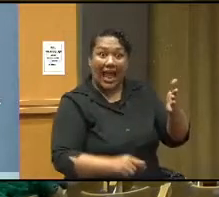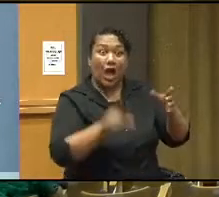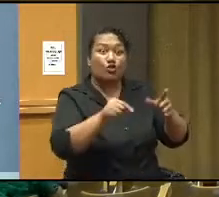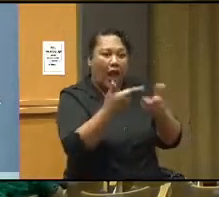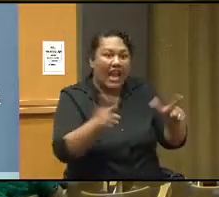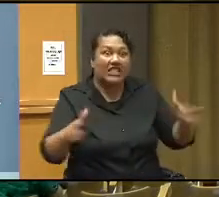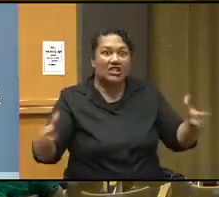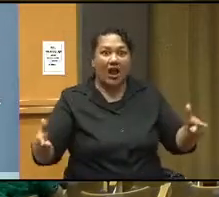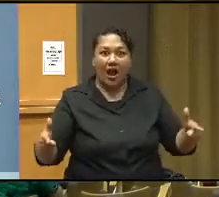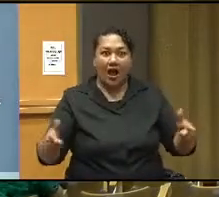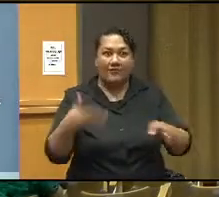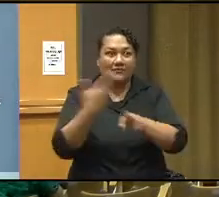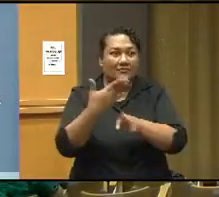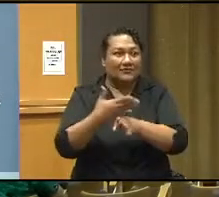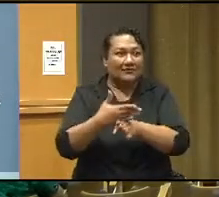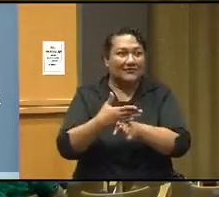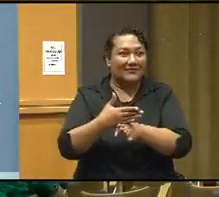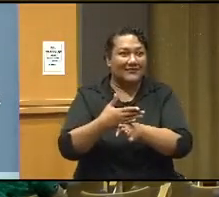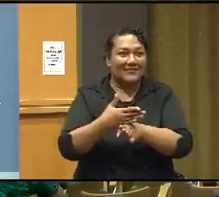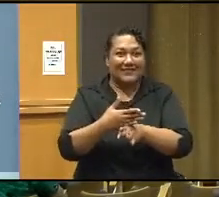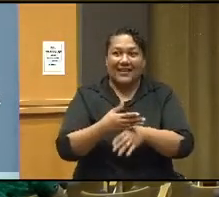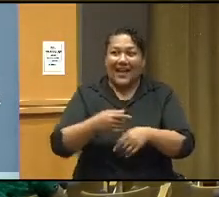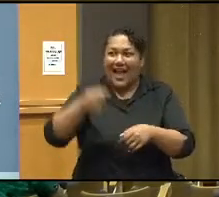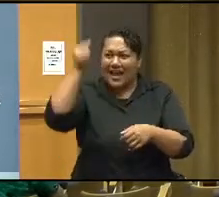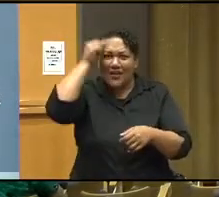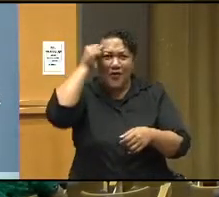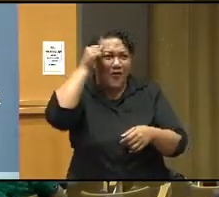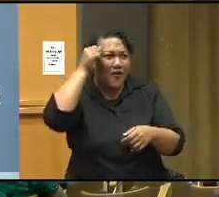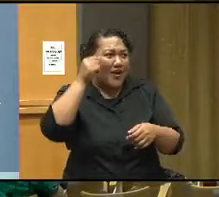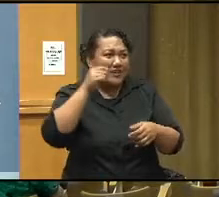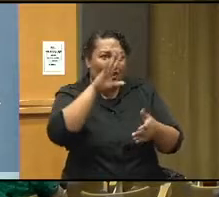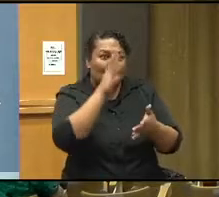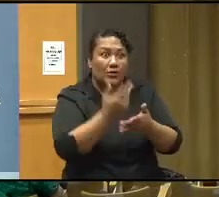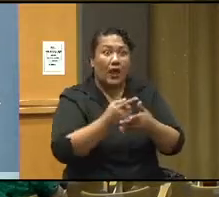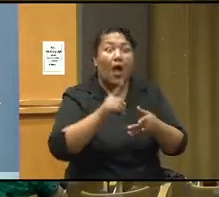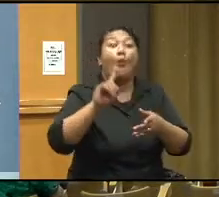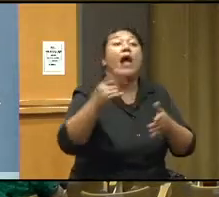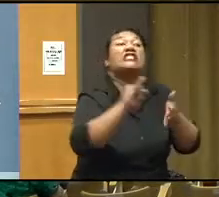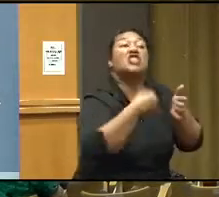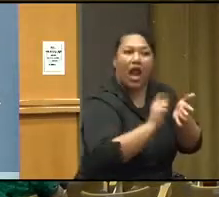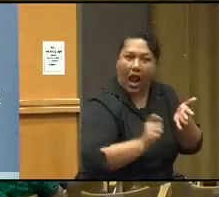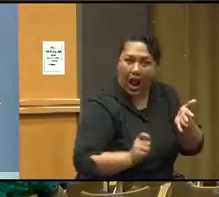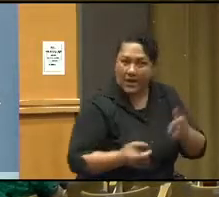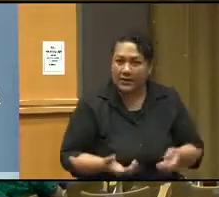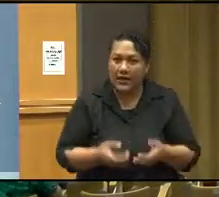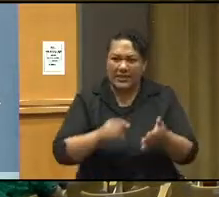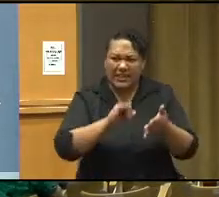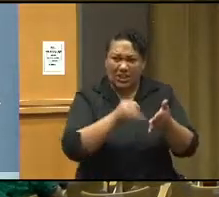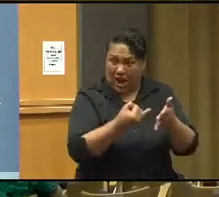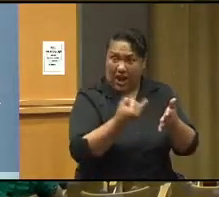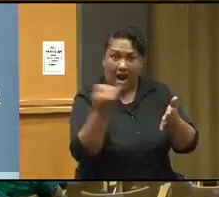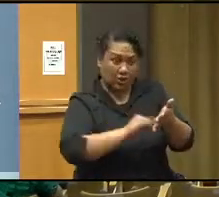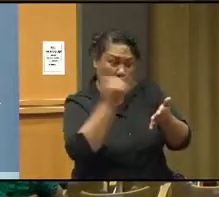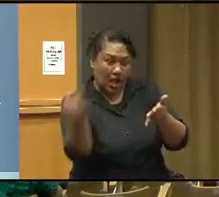my experience, honestly, is they can't. They make a mess of it. So what I did last year is just give them one journal, right? Told them